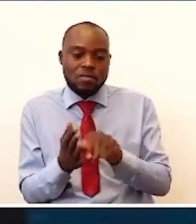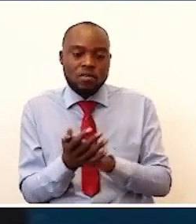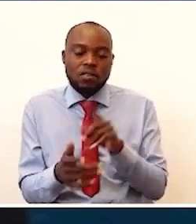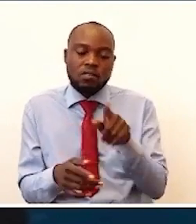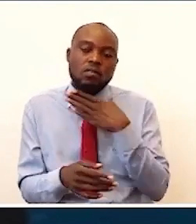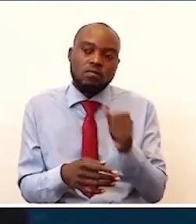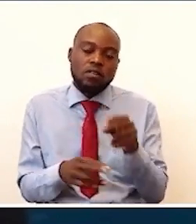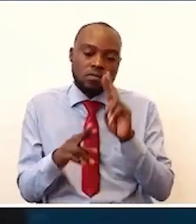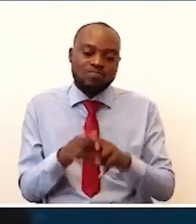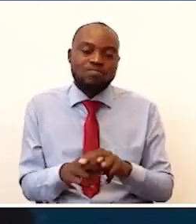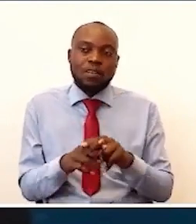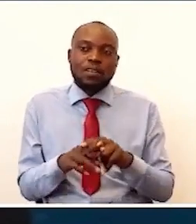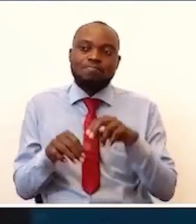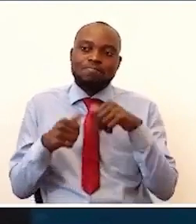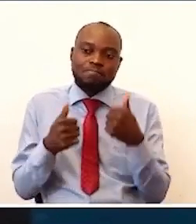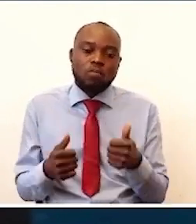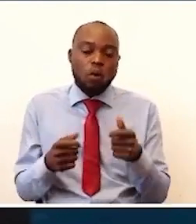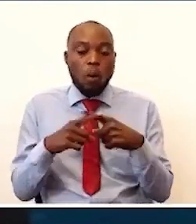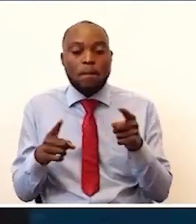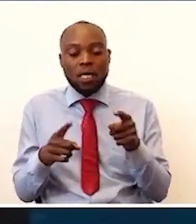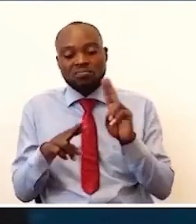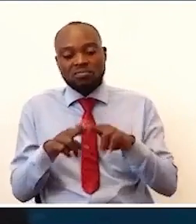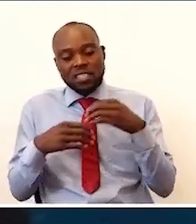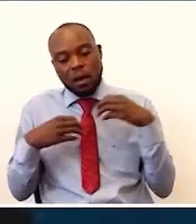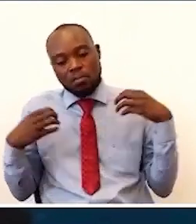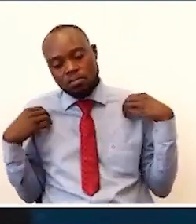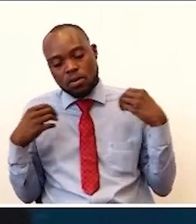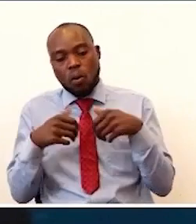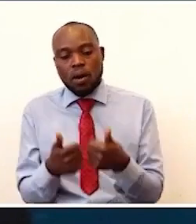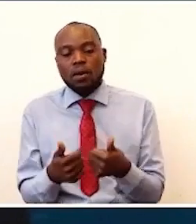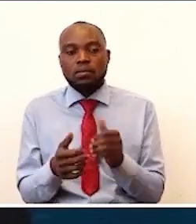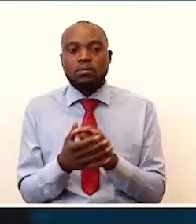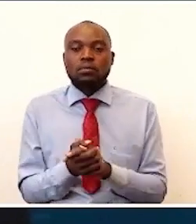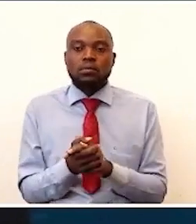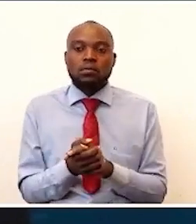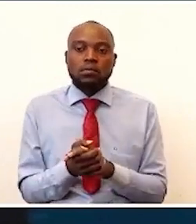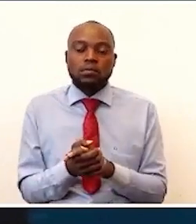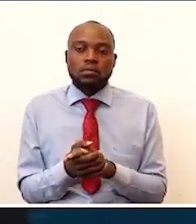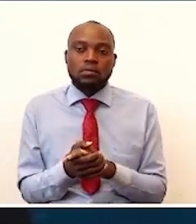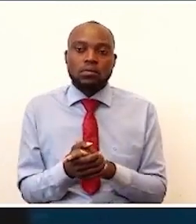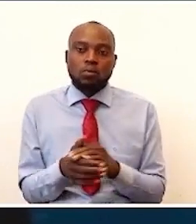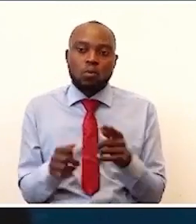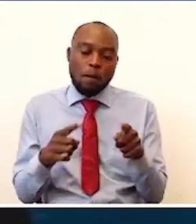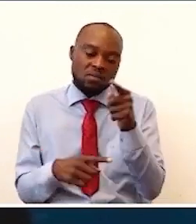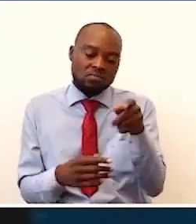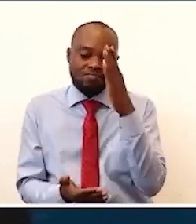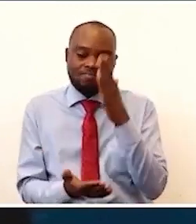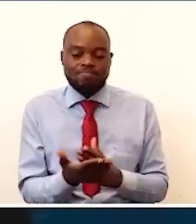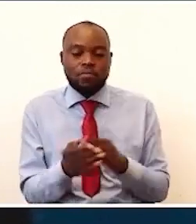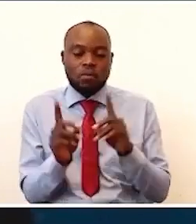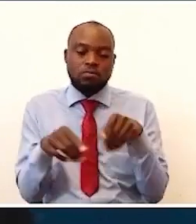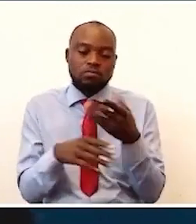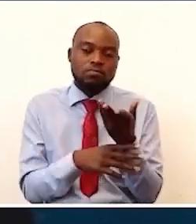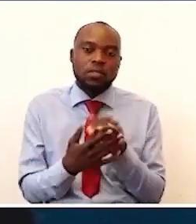timely, orderly, effective, fair, and negotiated in good faith. And then lastly, debt workouts to restore public debt